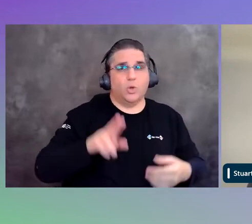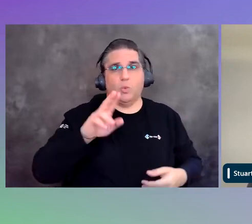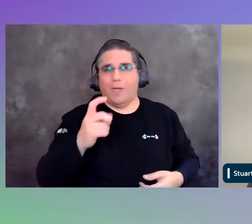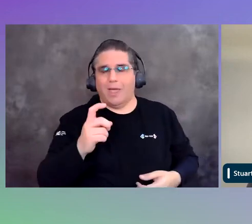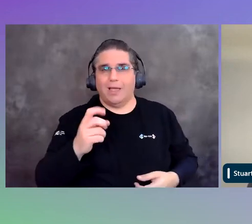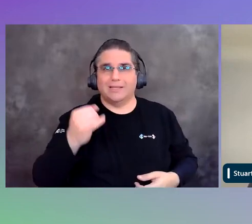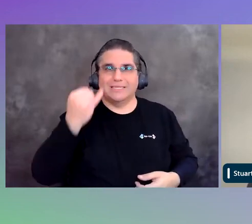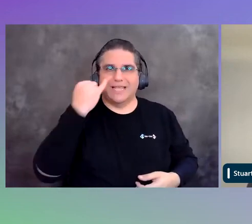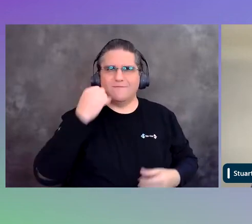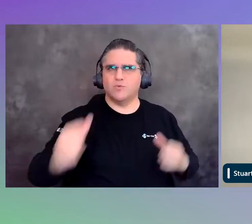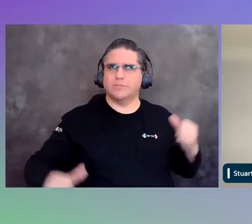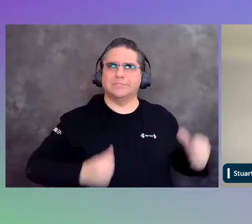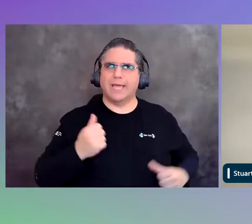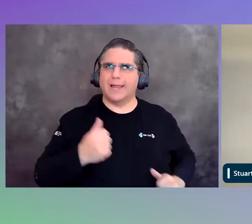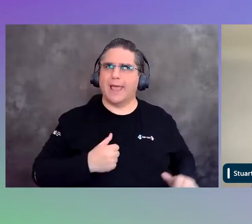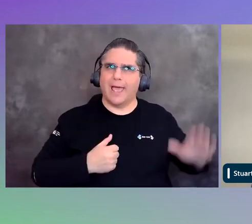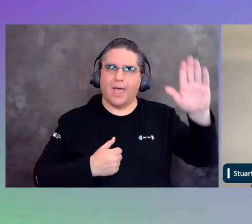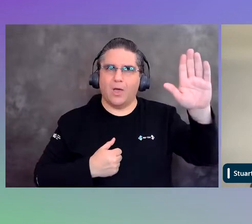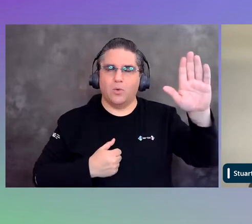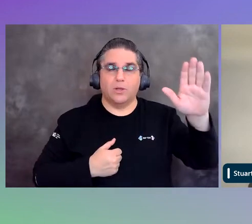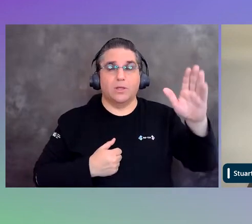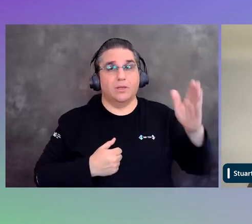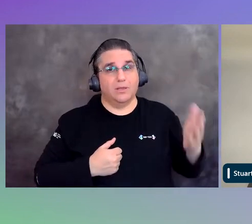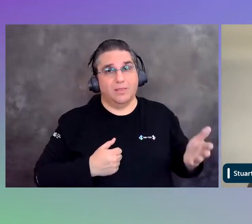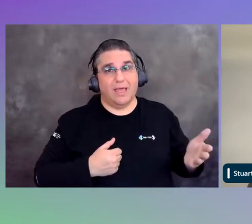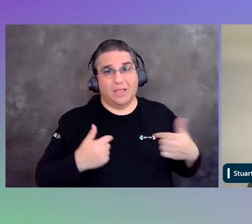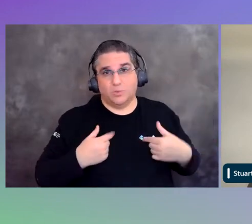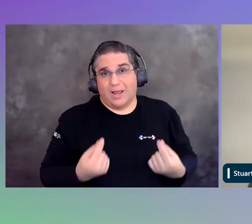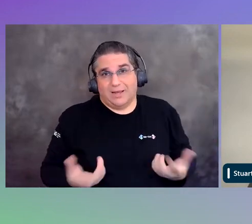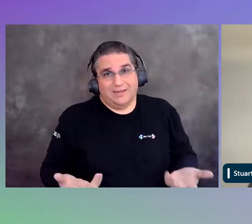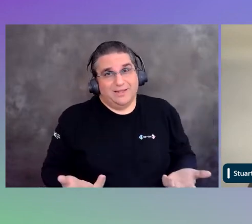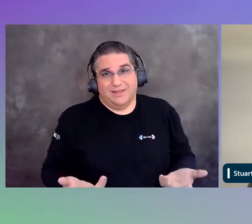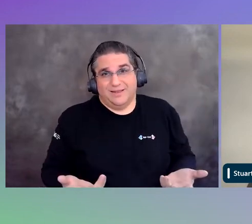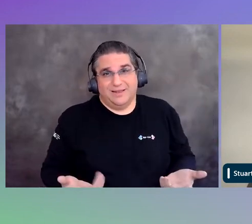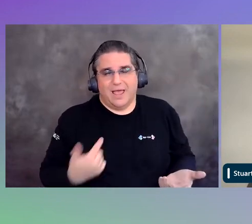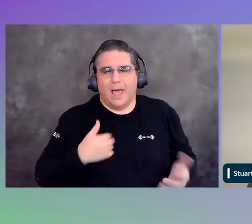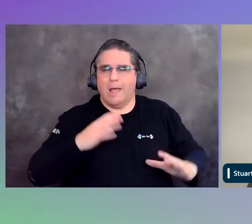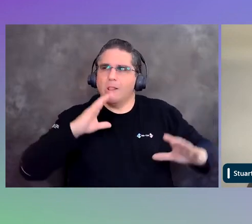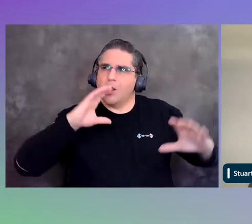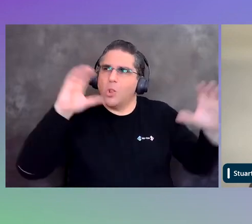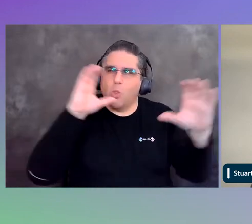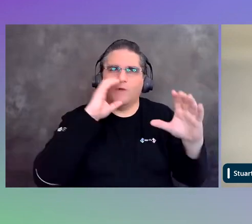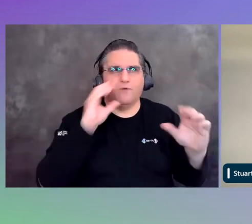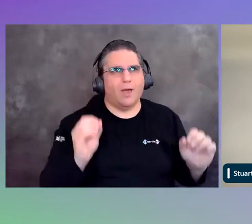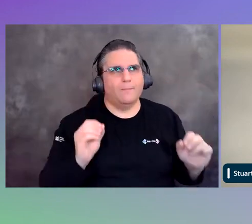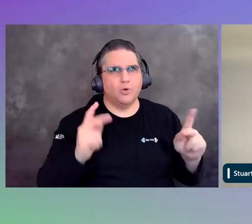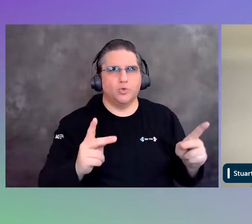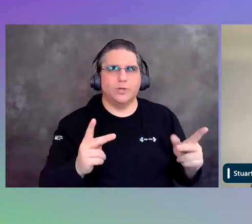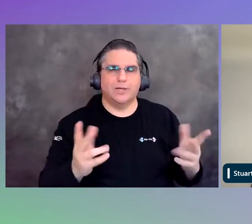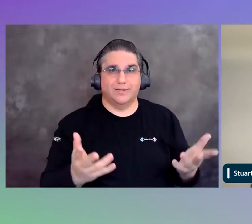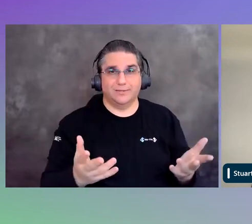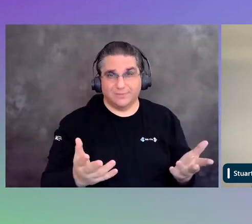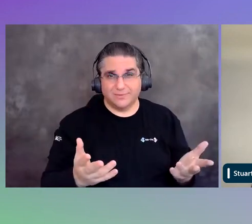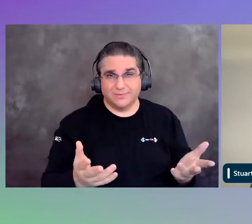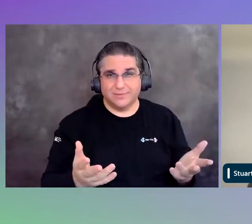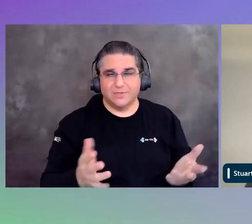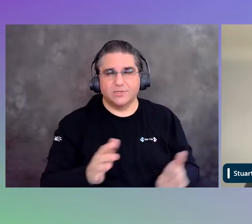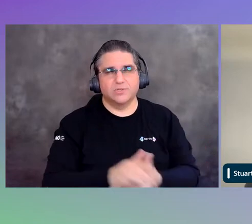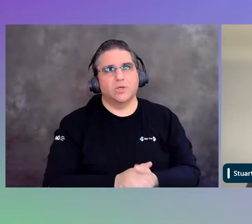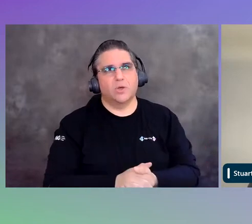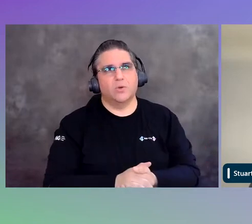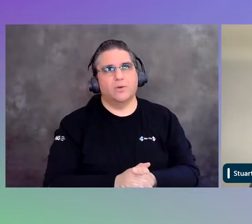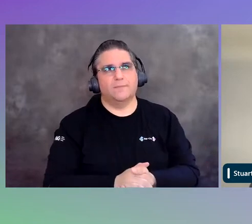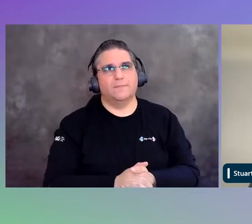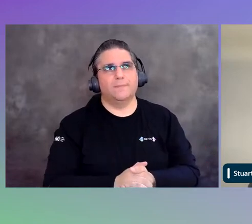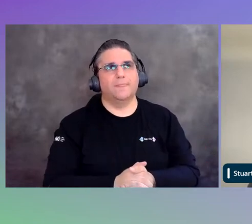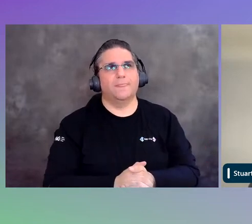forward, that's how I went. I looked for opportunities in the business. So when I started, well, a couple of